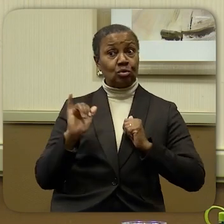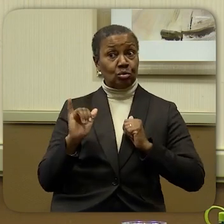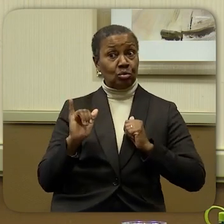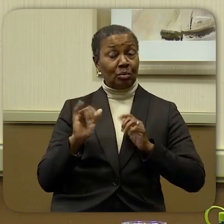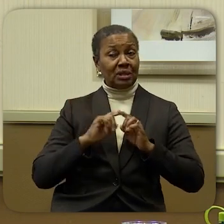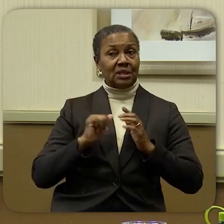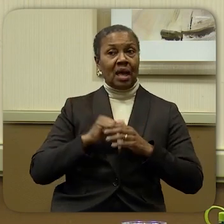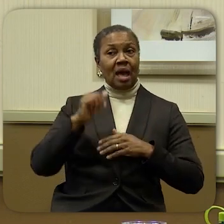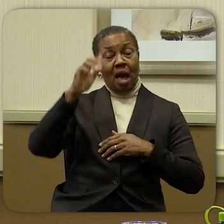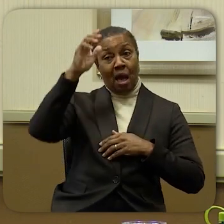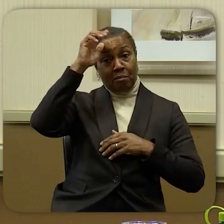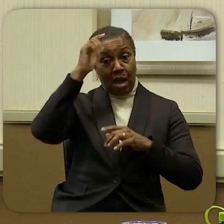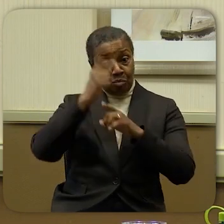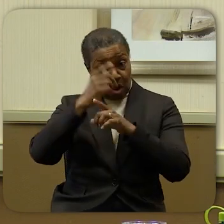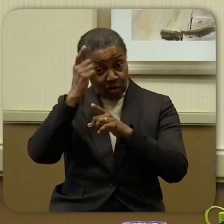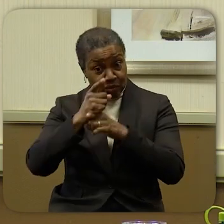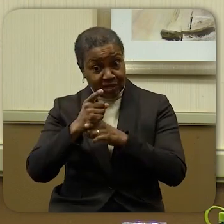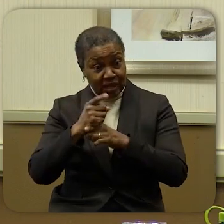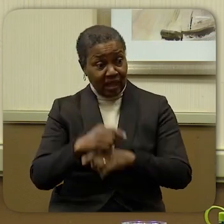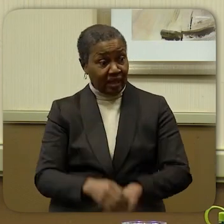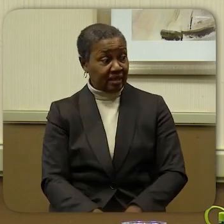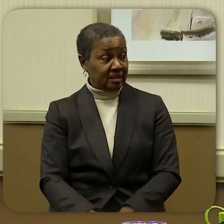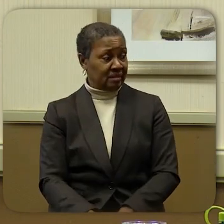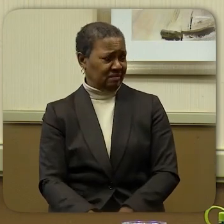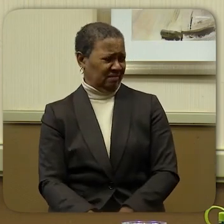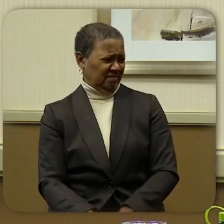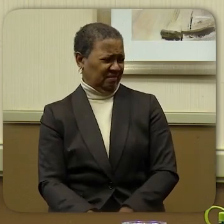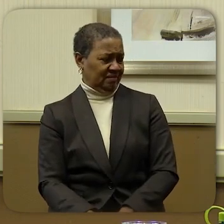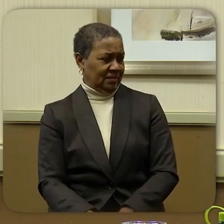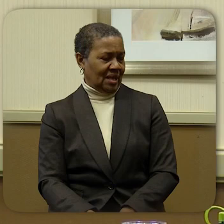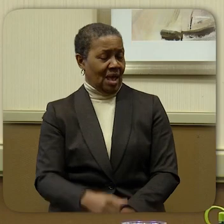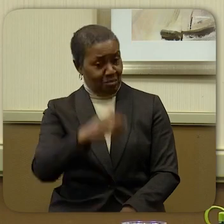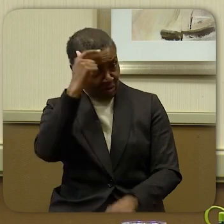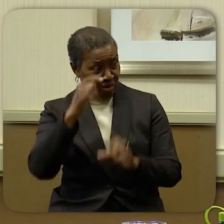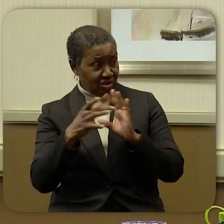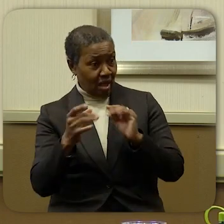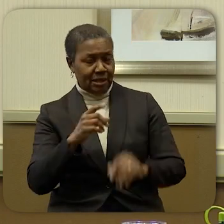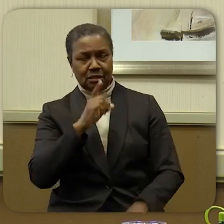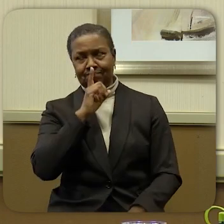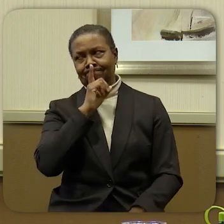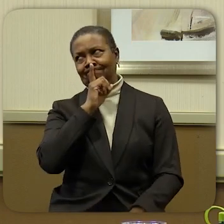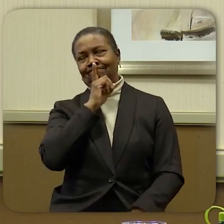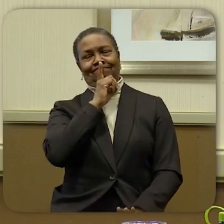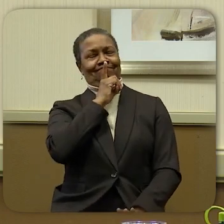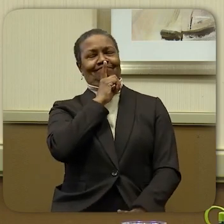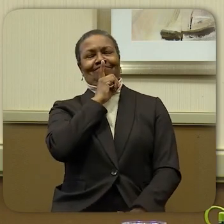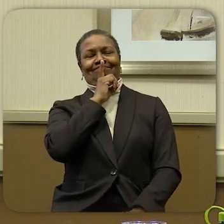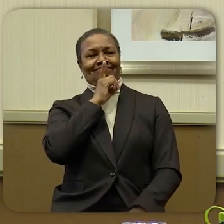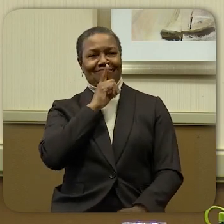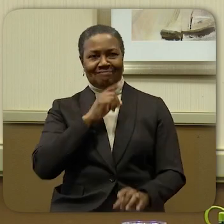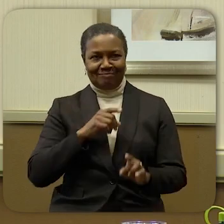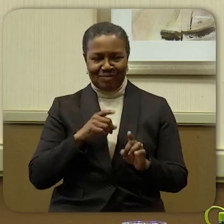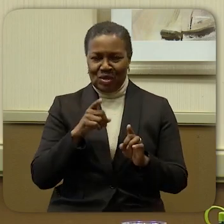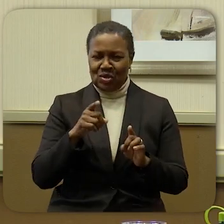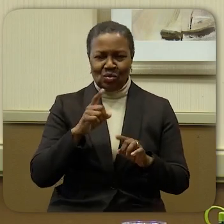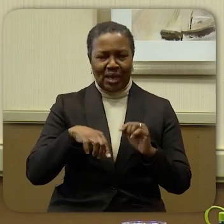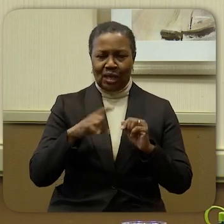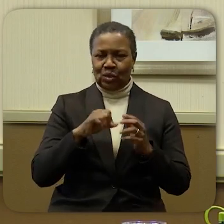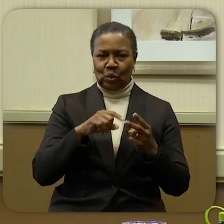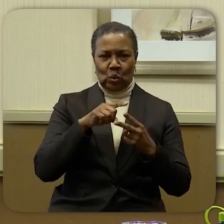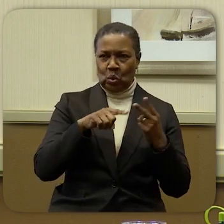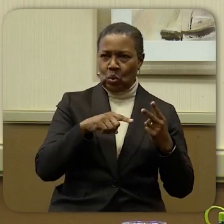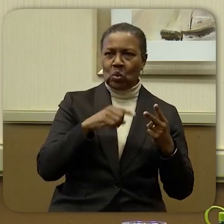but it was like my brothers would be like, I don't want to tell you what they said either, but like you can't do